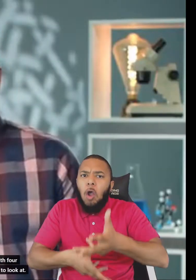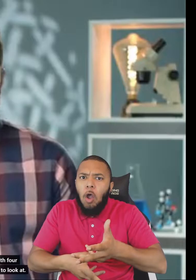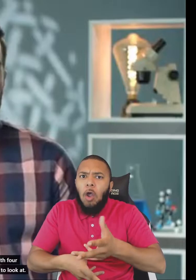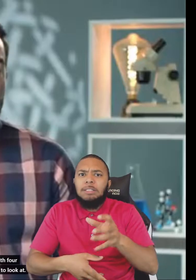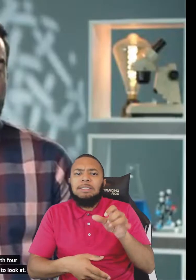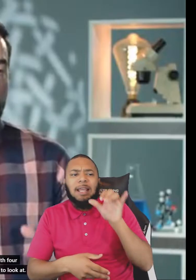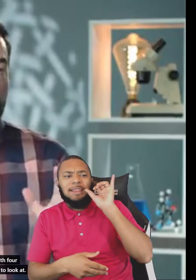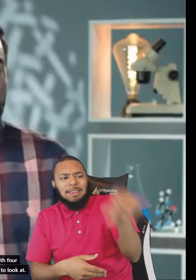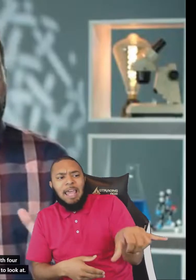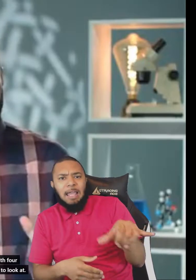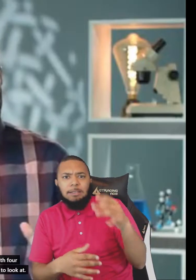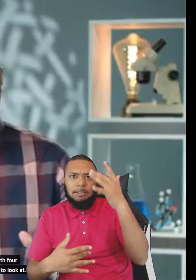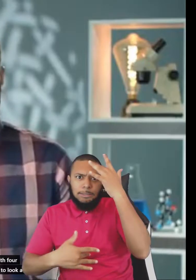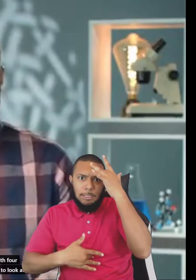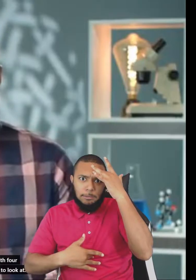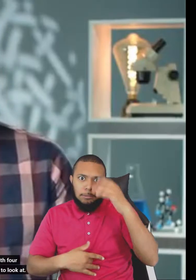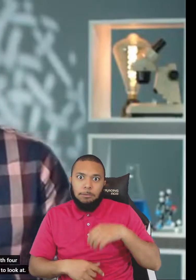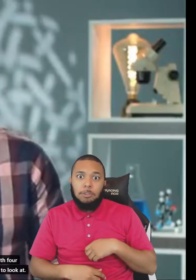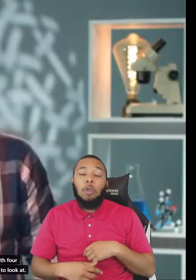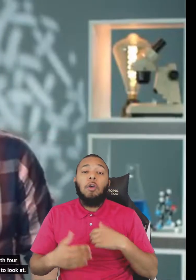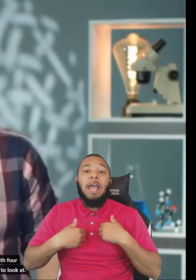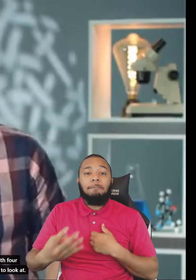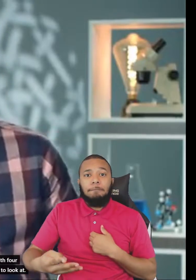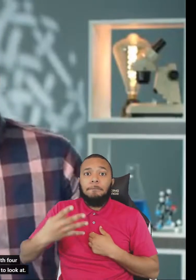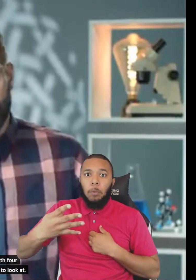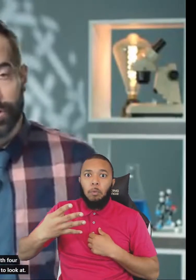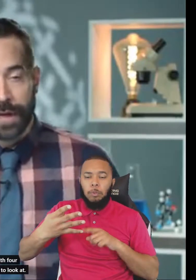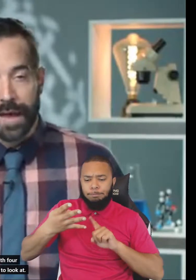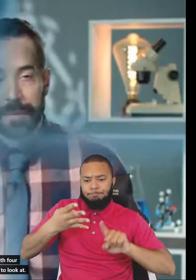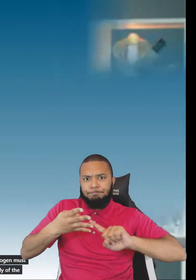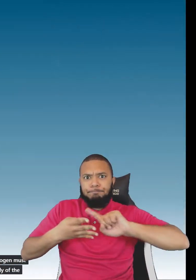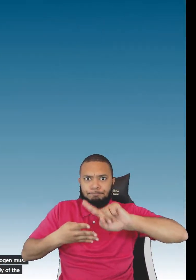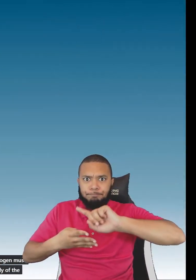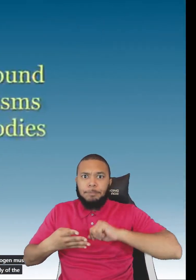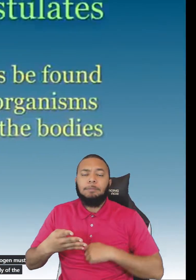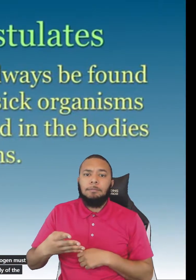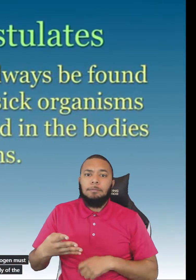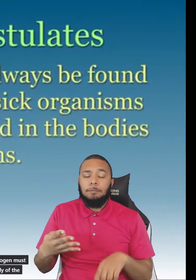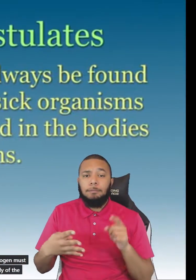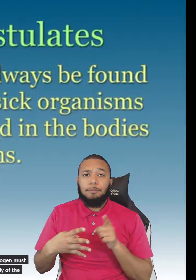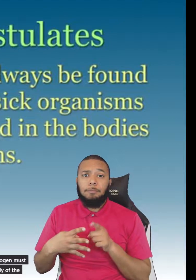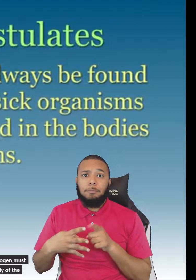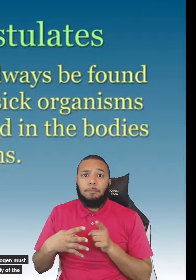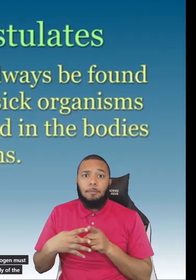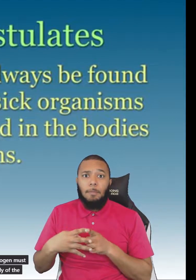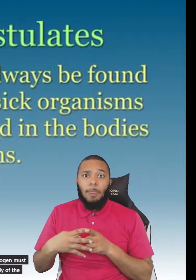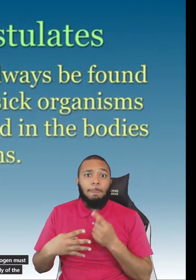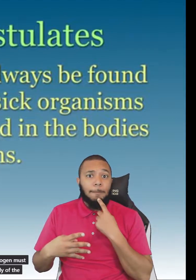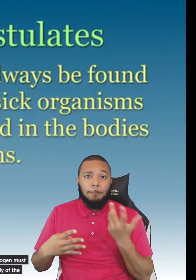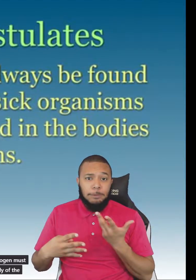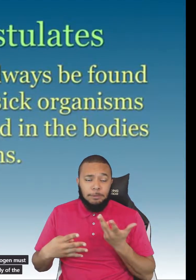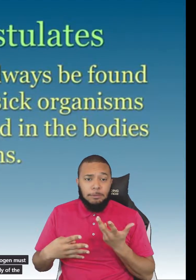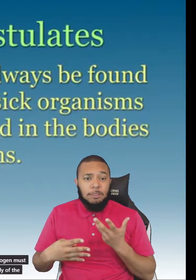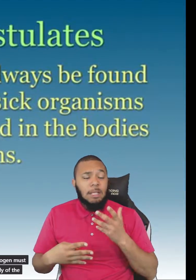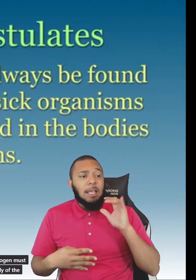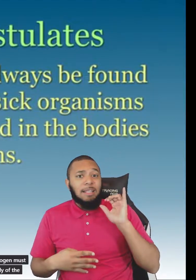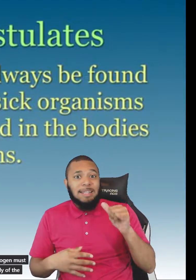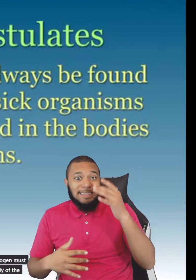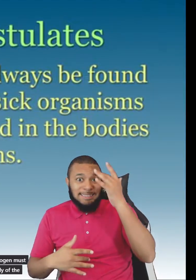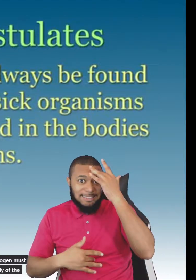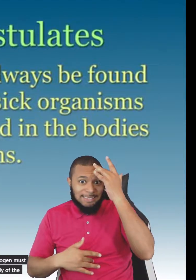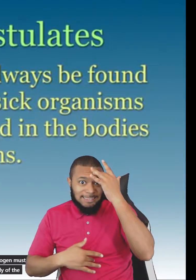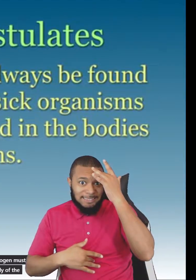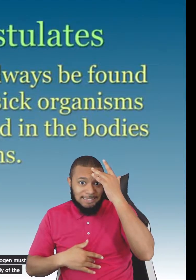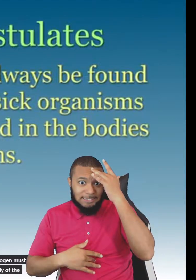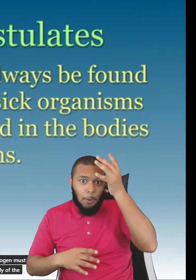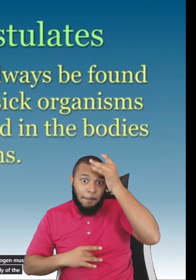these postulates, he came up with 4 postulates, which we're going to look at. So the first one says the pathogen must always be